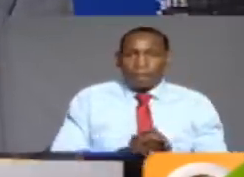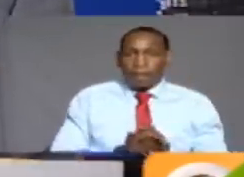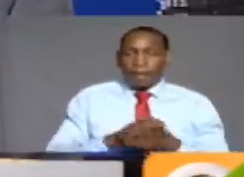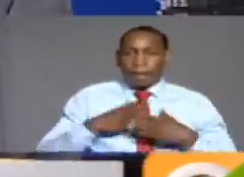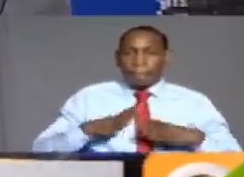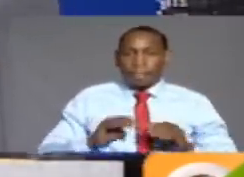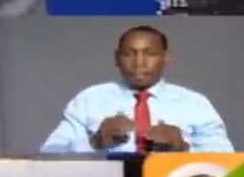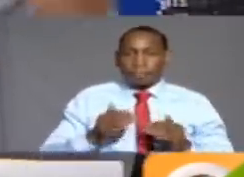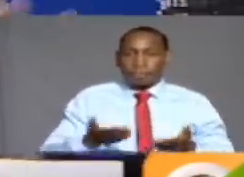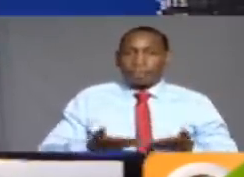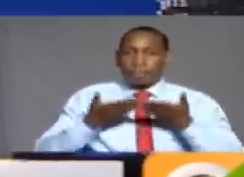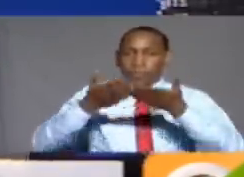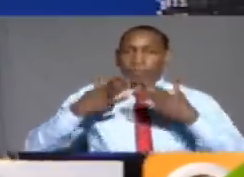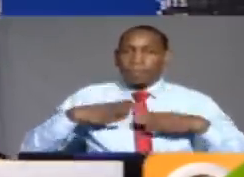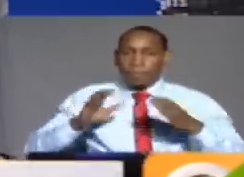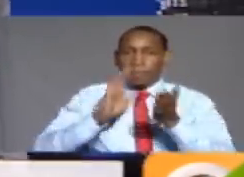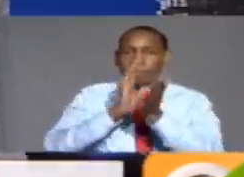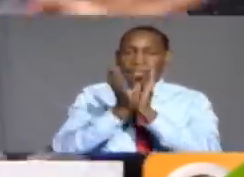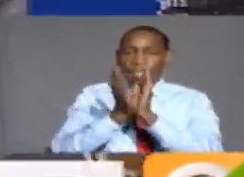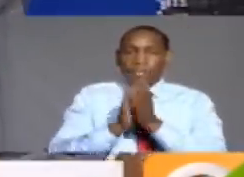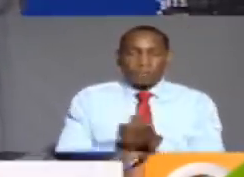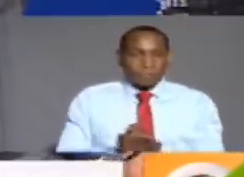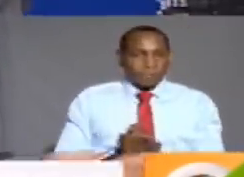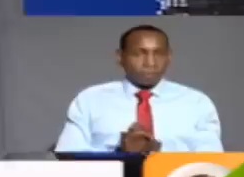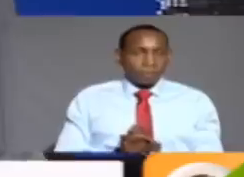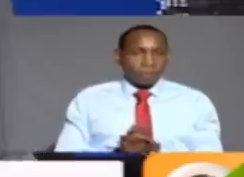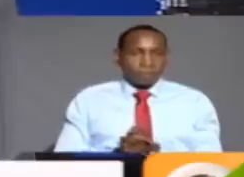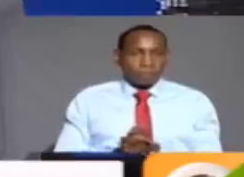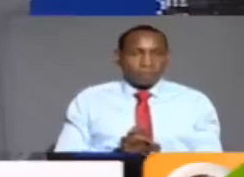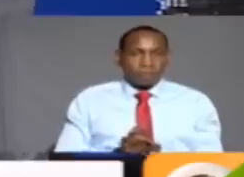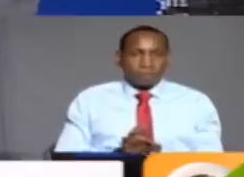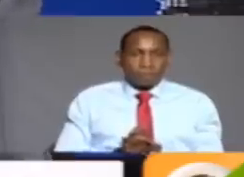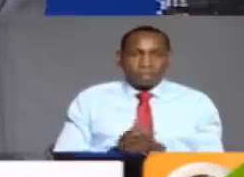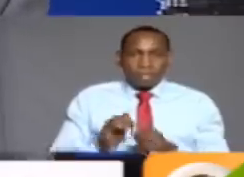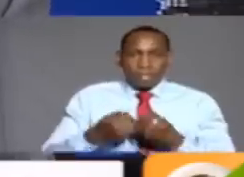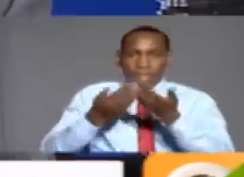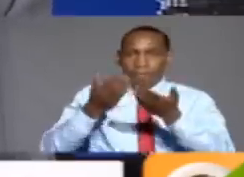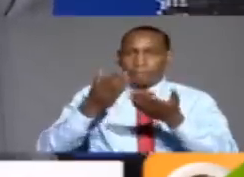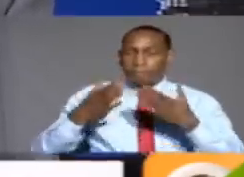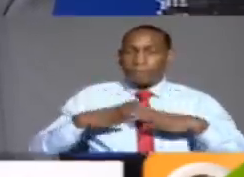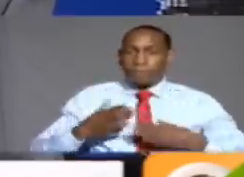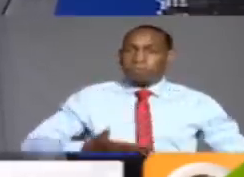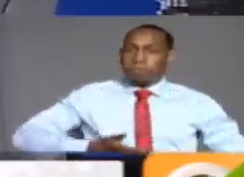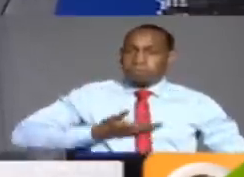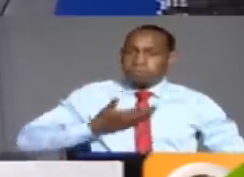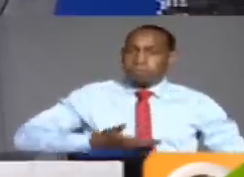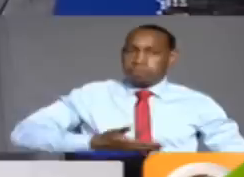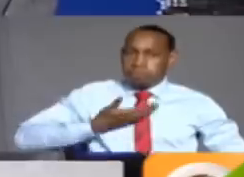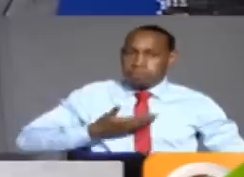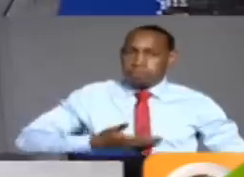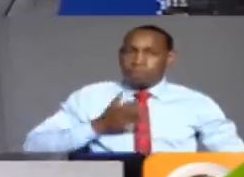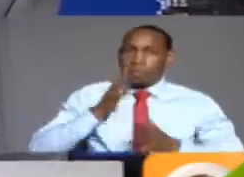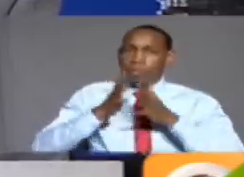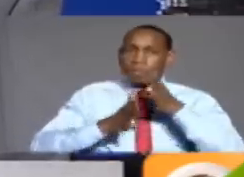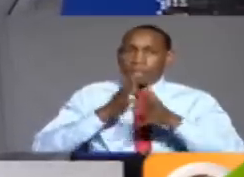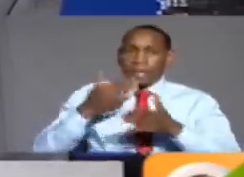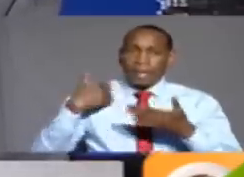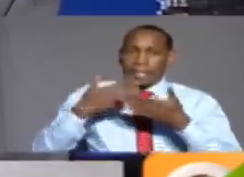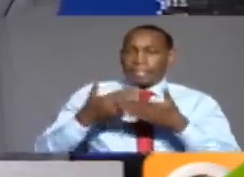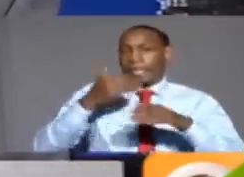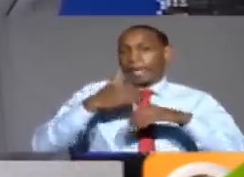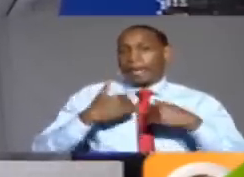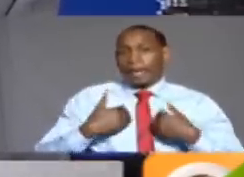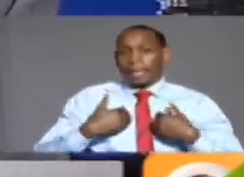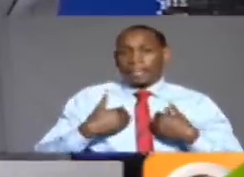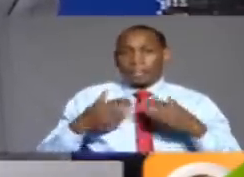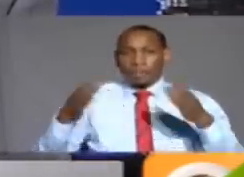to Kasarani. Right. And he let people, don't cut me short. No, I'm not cutting. He gave people time to ventilate. Yeah. Until we